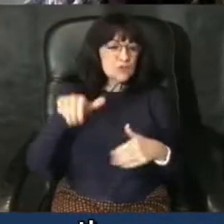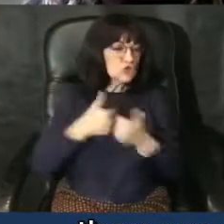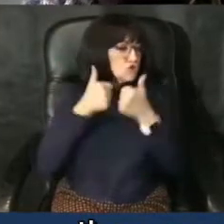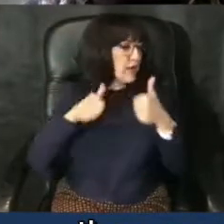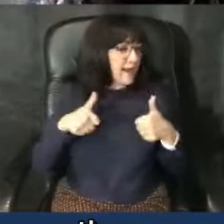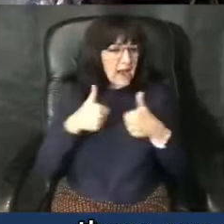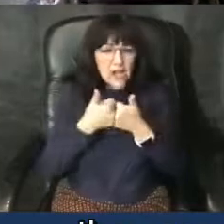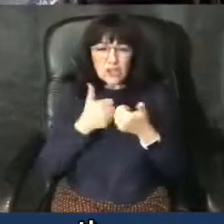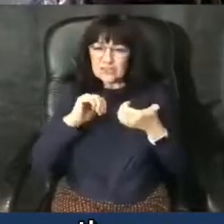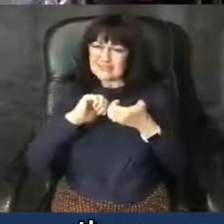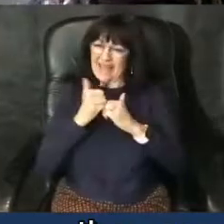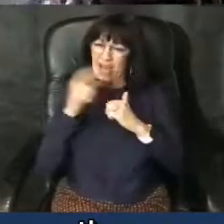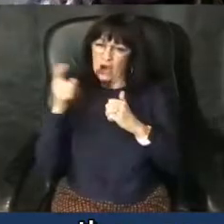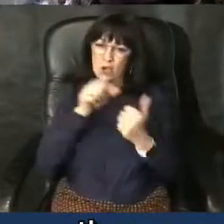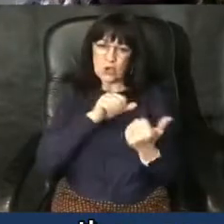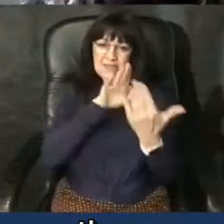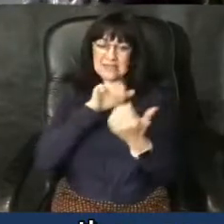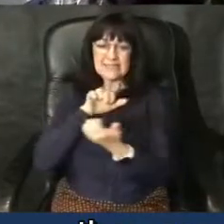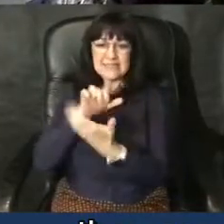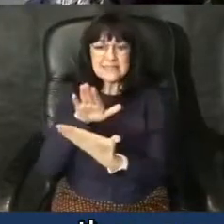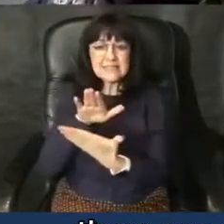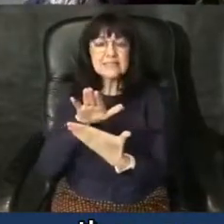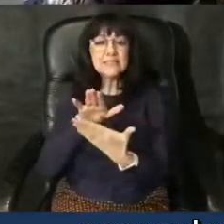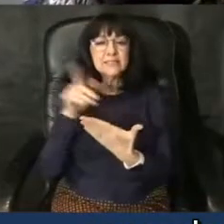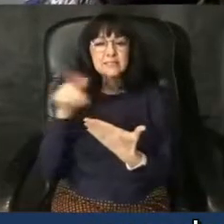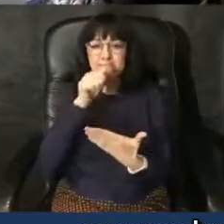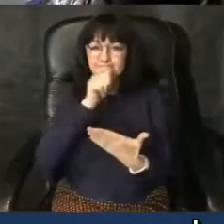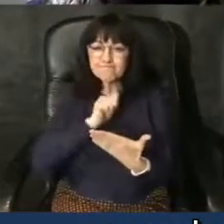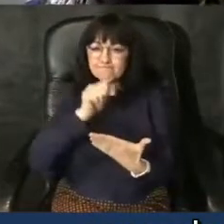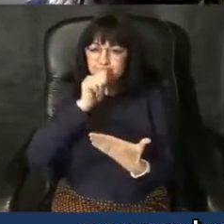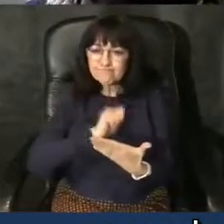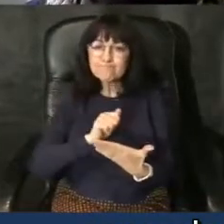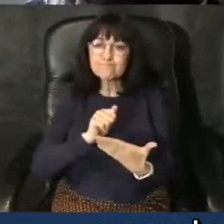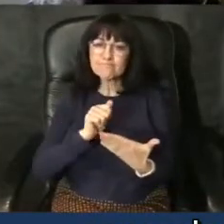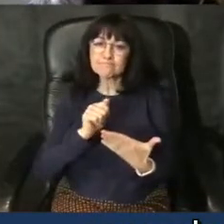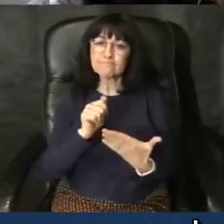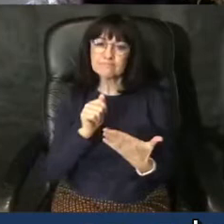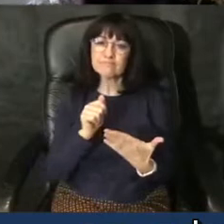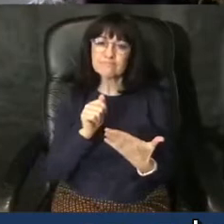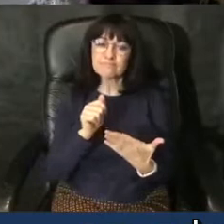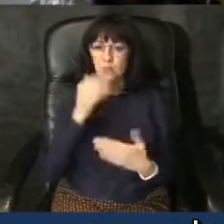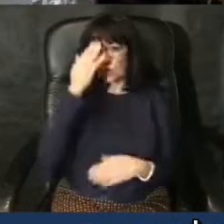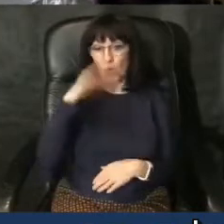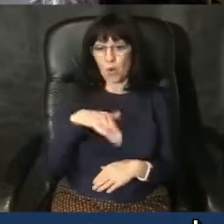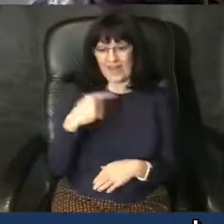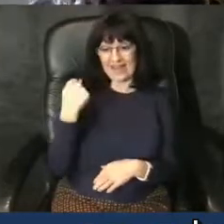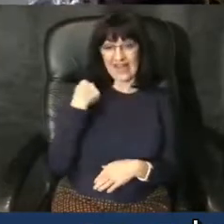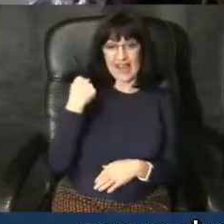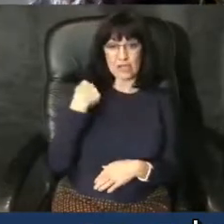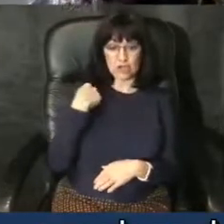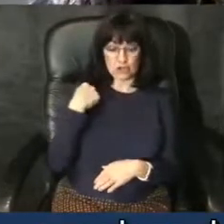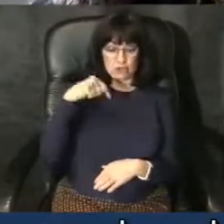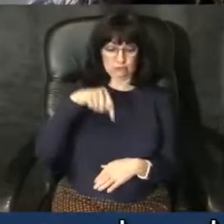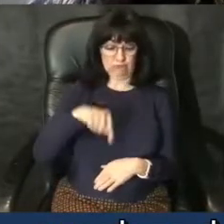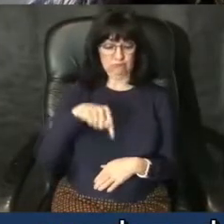dealing with at this point. I will share that approximately this time last year, we had 70